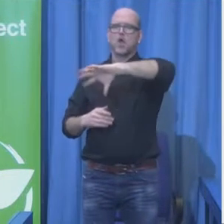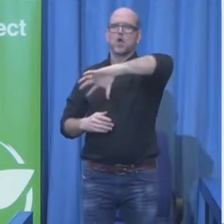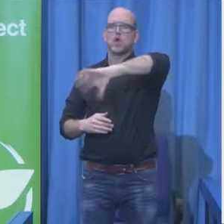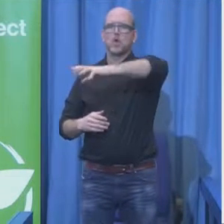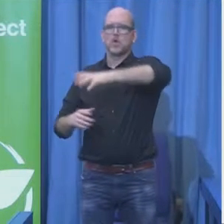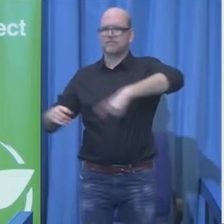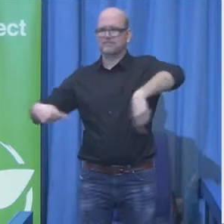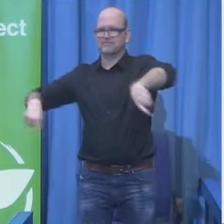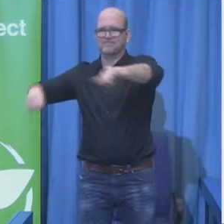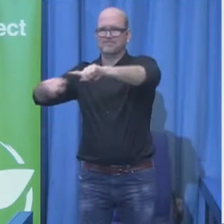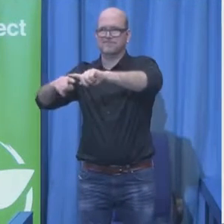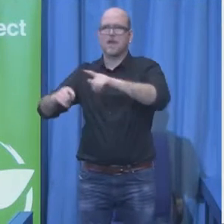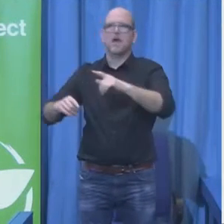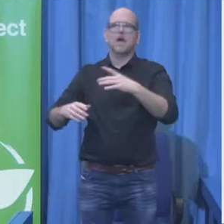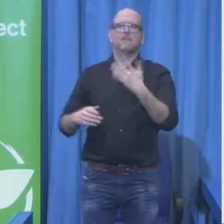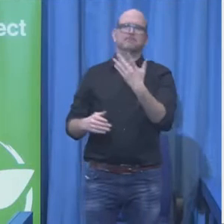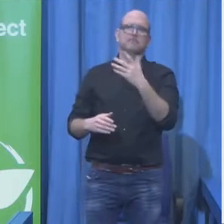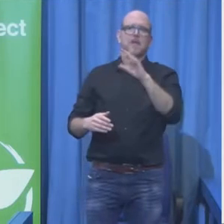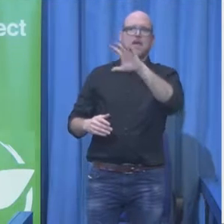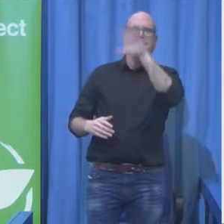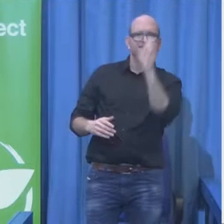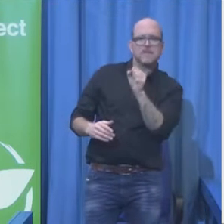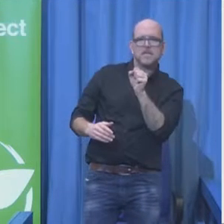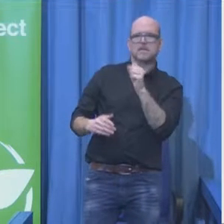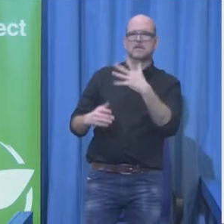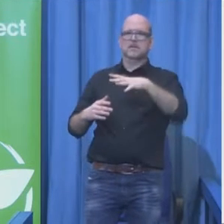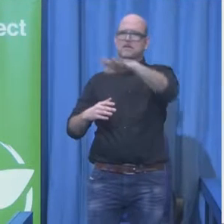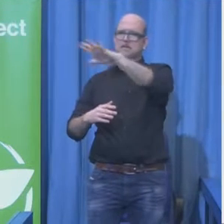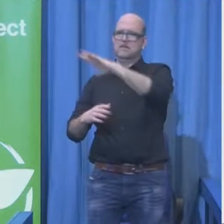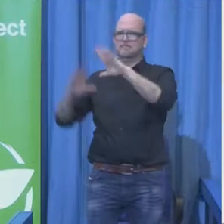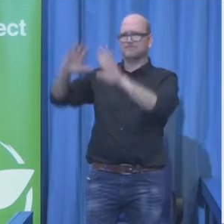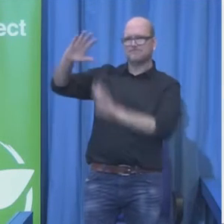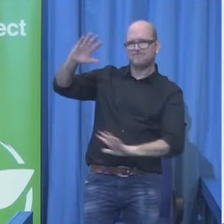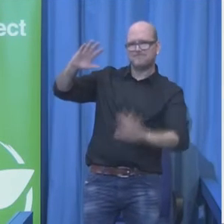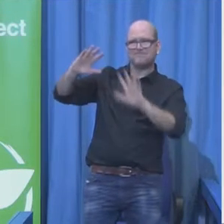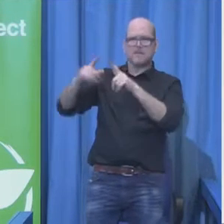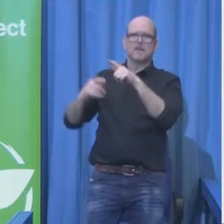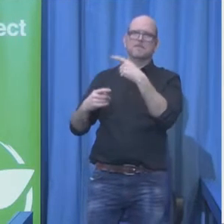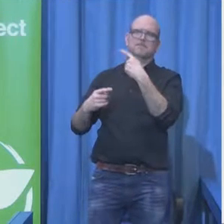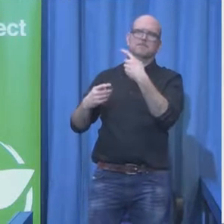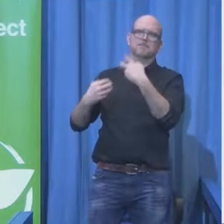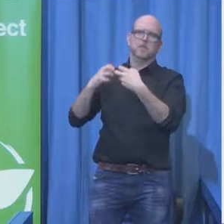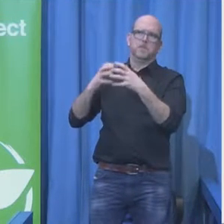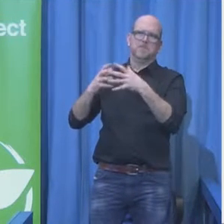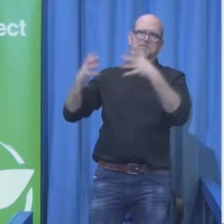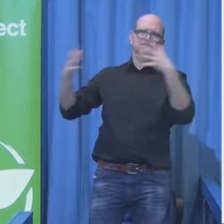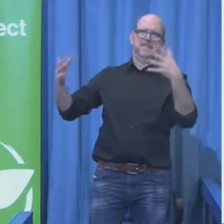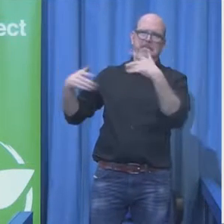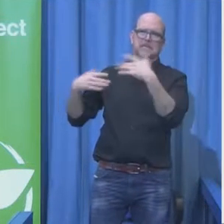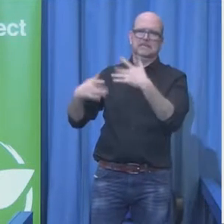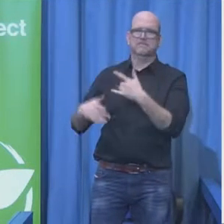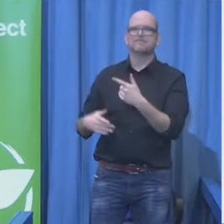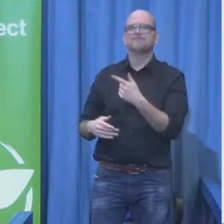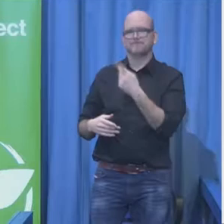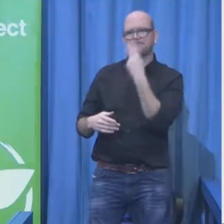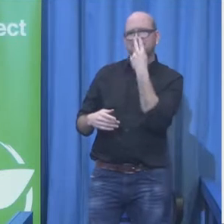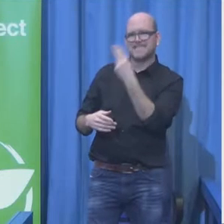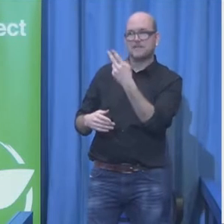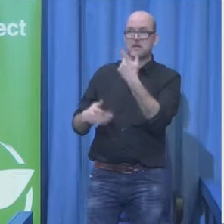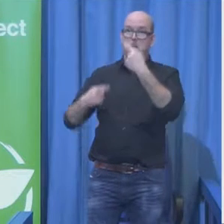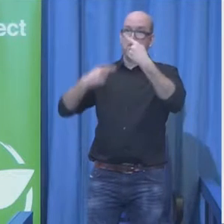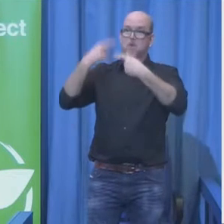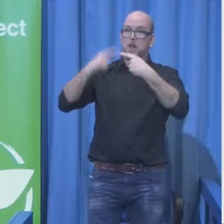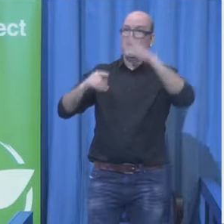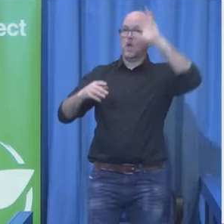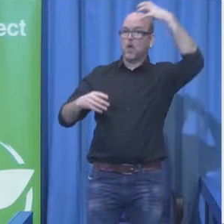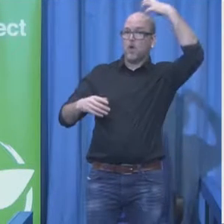with disabilities, their families, policymakers, etc., is that people with disabilities can only find a job in